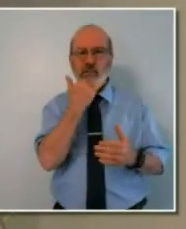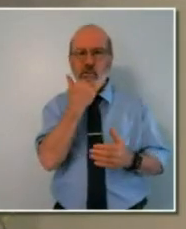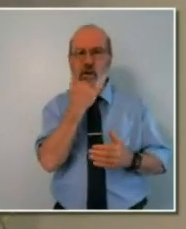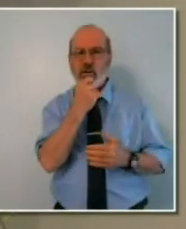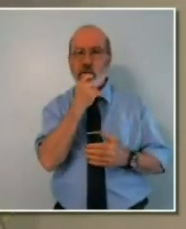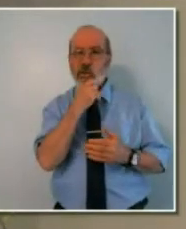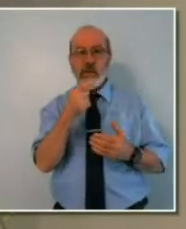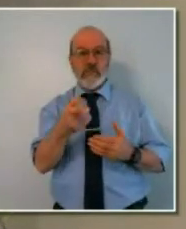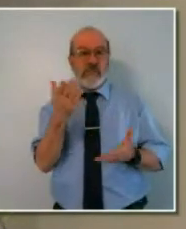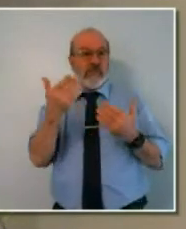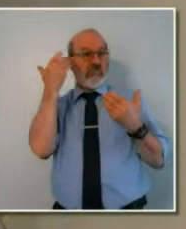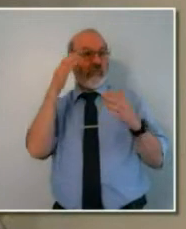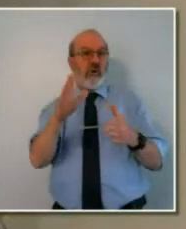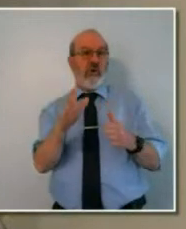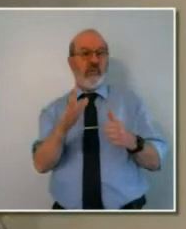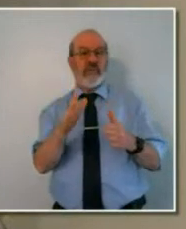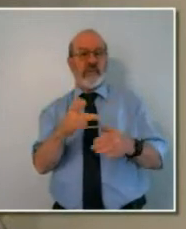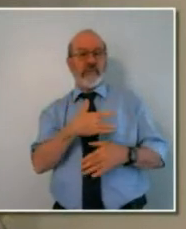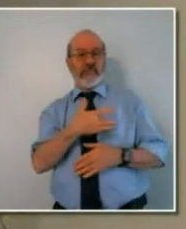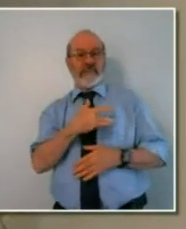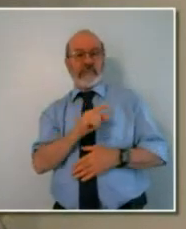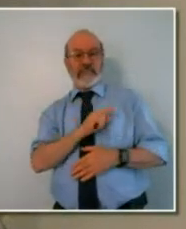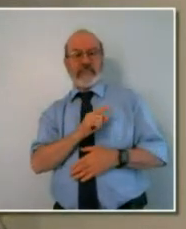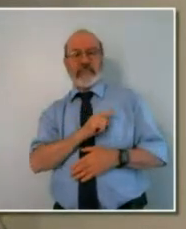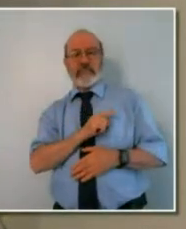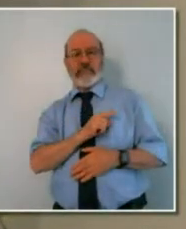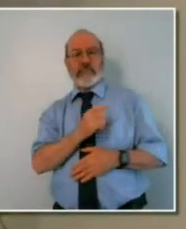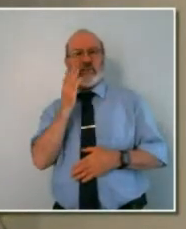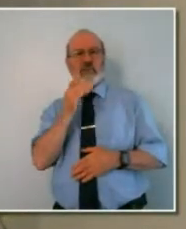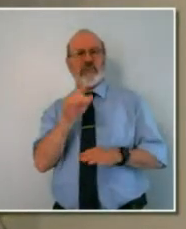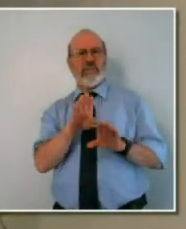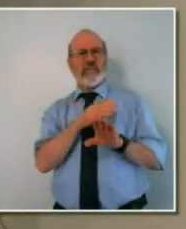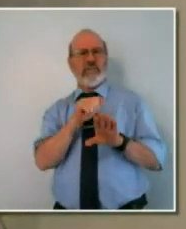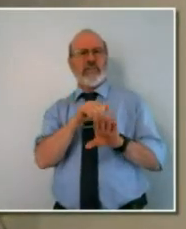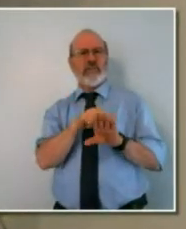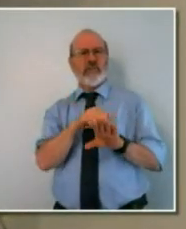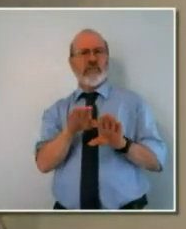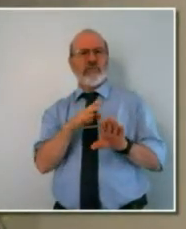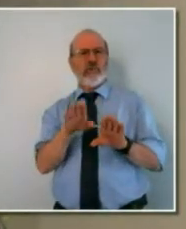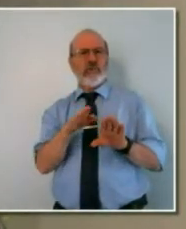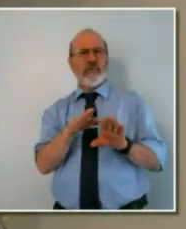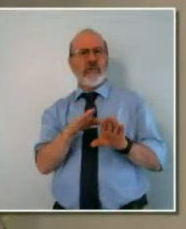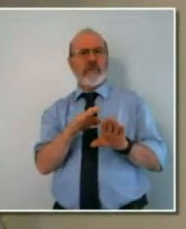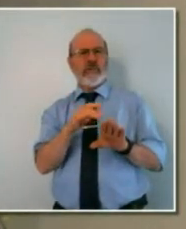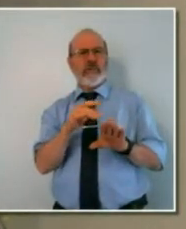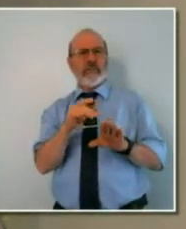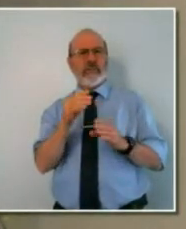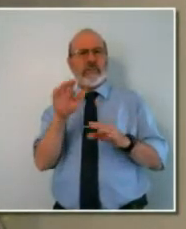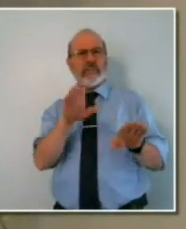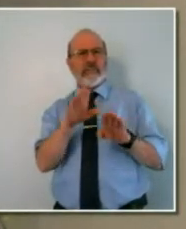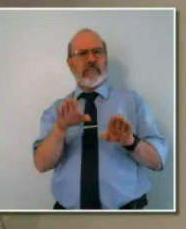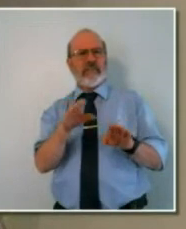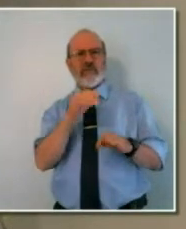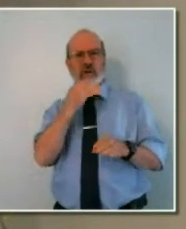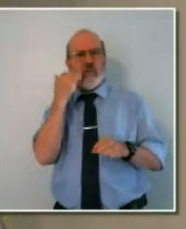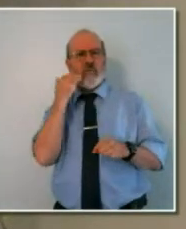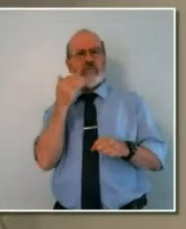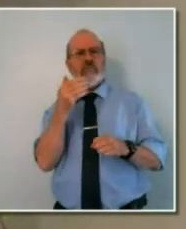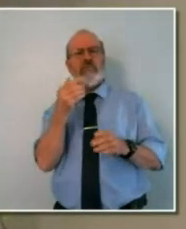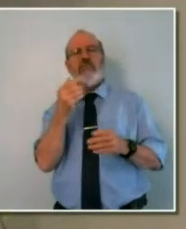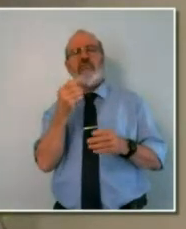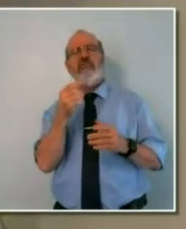know about it, but they feel guilty. So they know you're at the door, but they act as though they're not home. And so eventually you stop